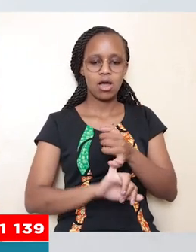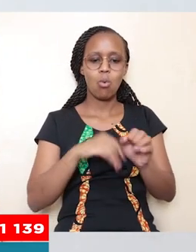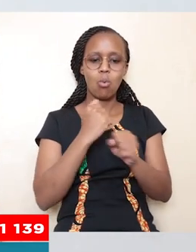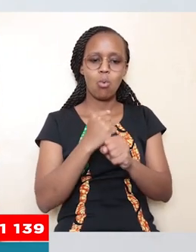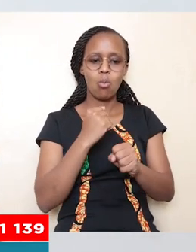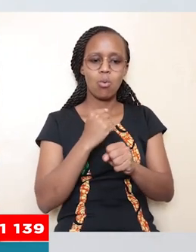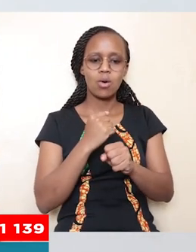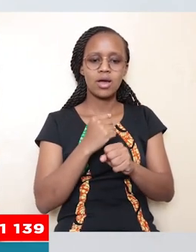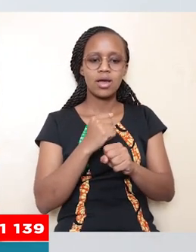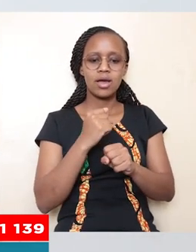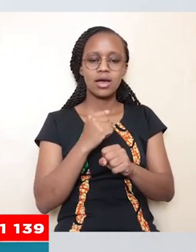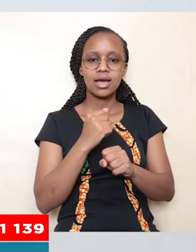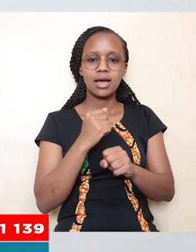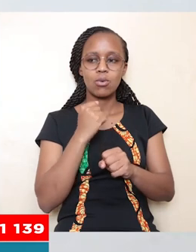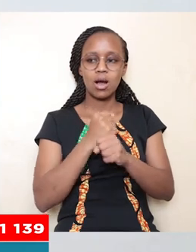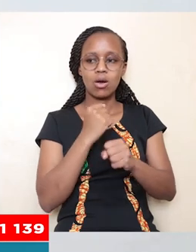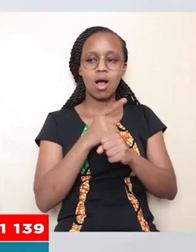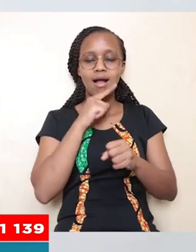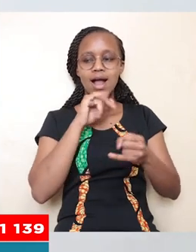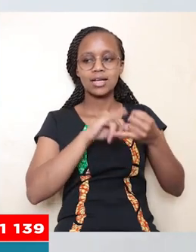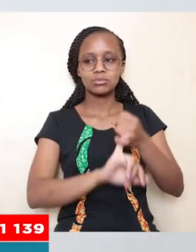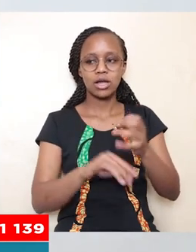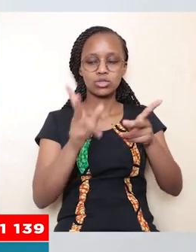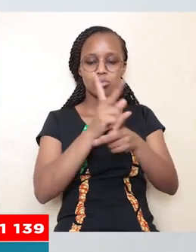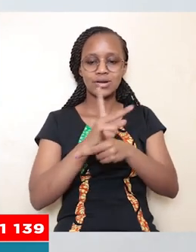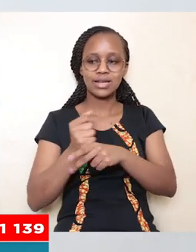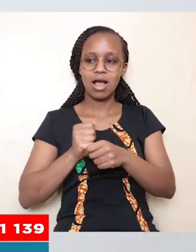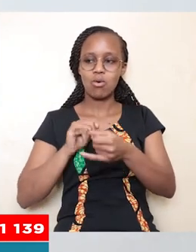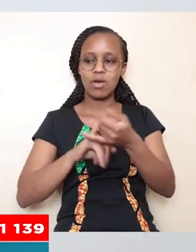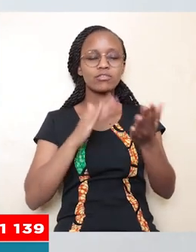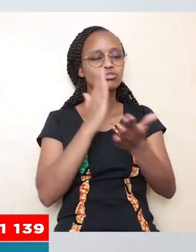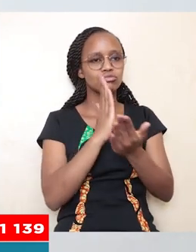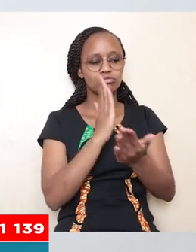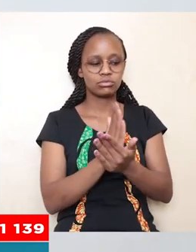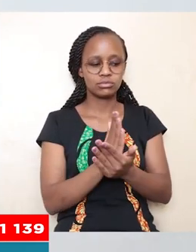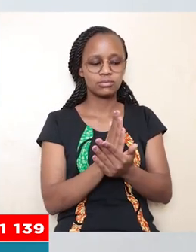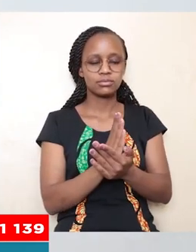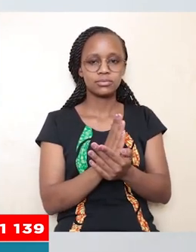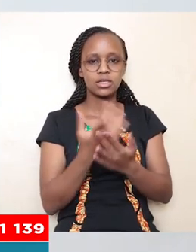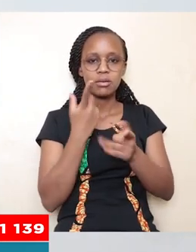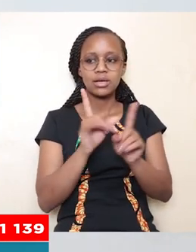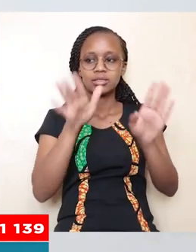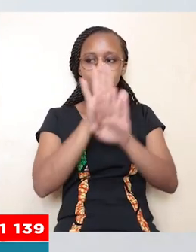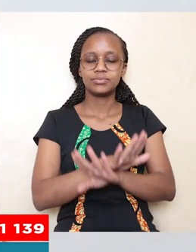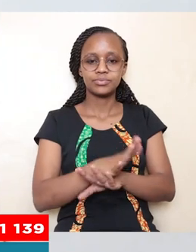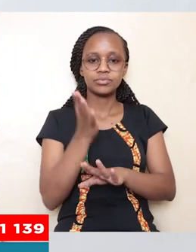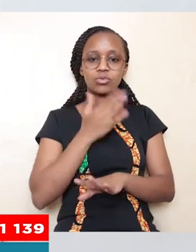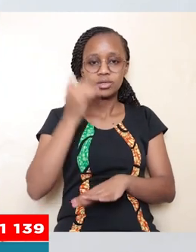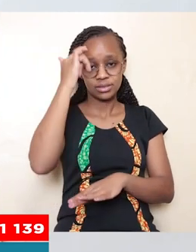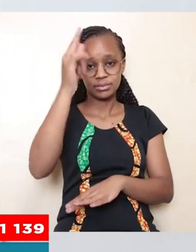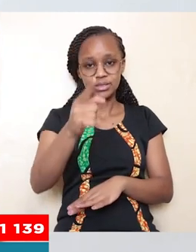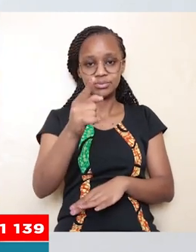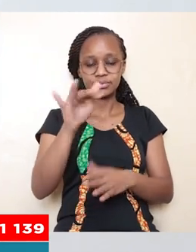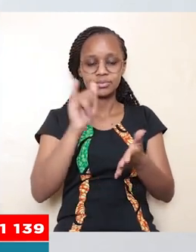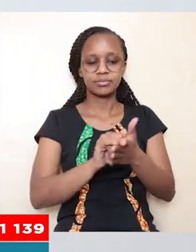of the husband to protect the wife. That is very true. But tonight, I want to remind